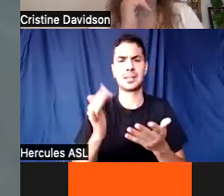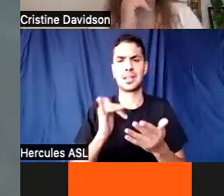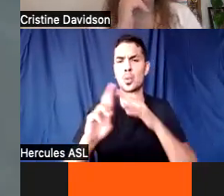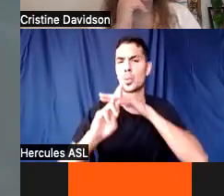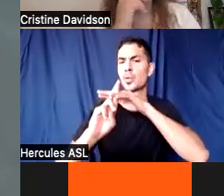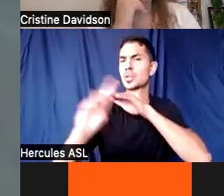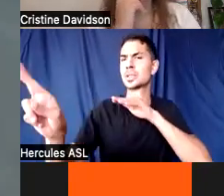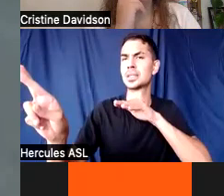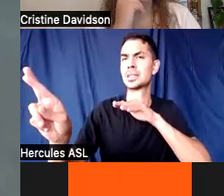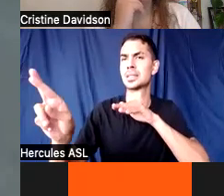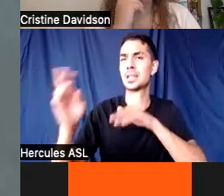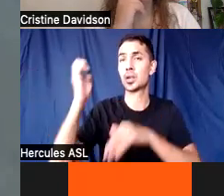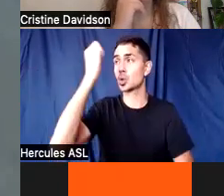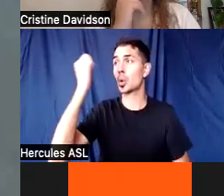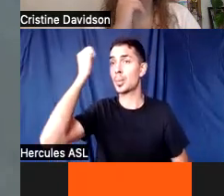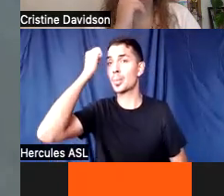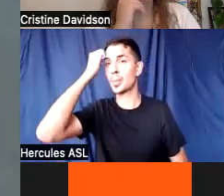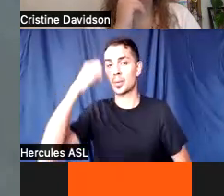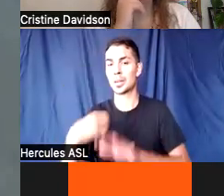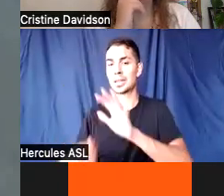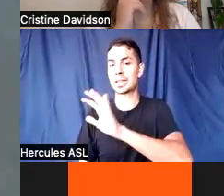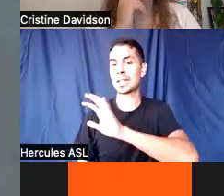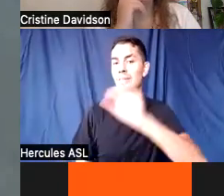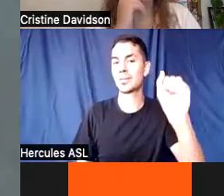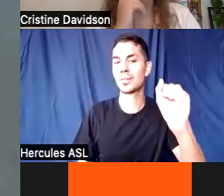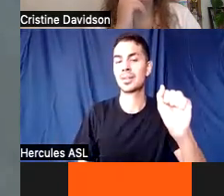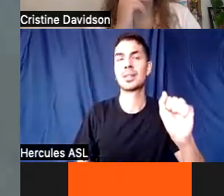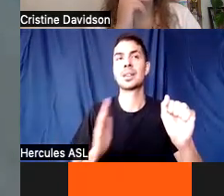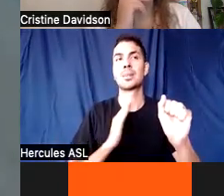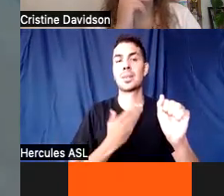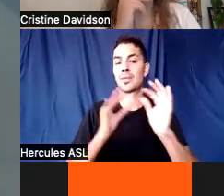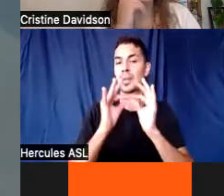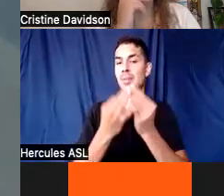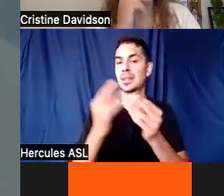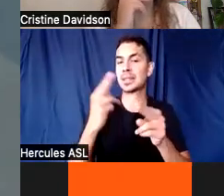And my family name is Stout. The Stouts and the Orsbrins